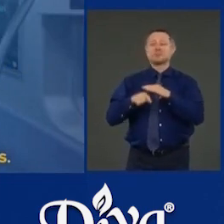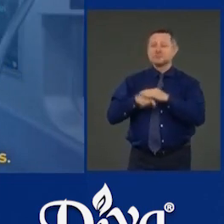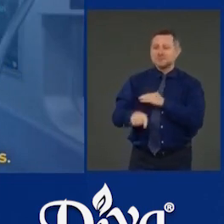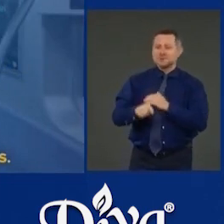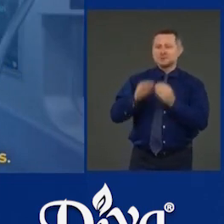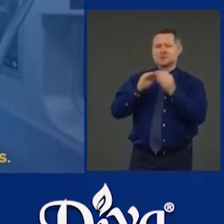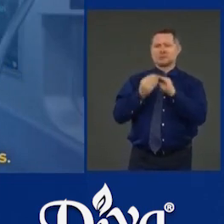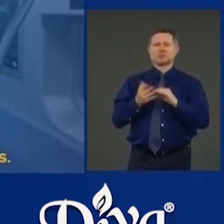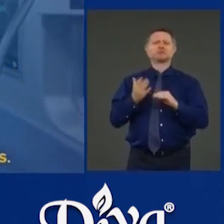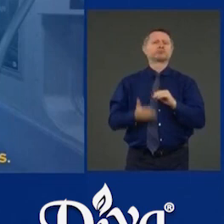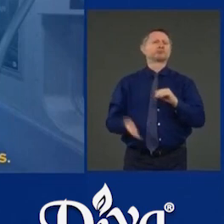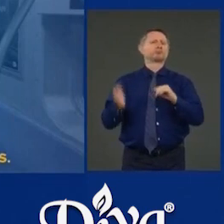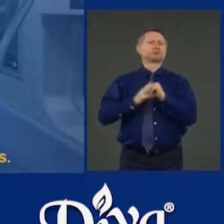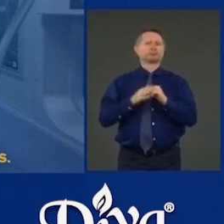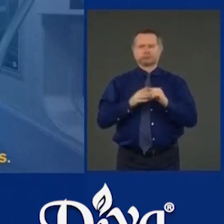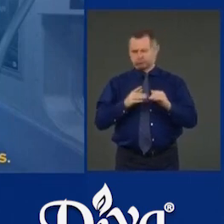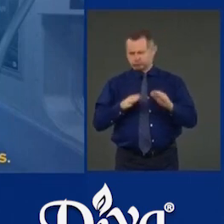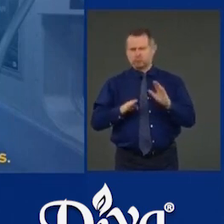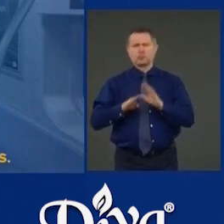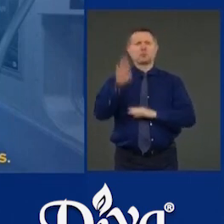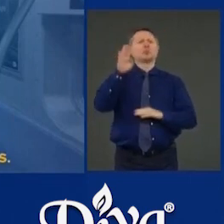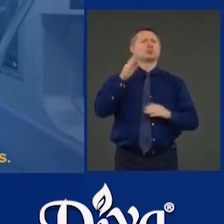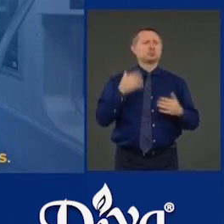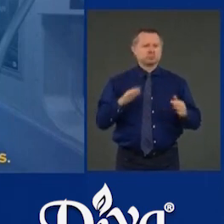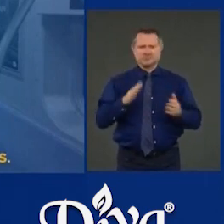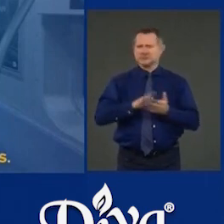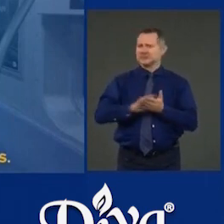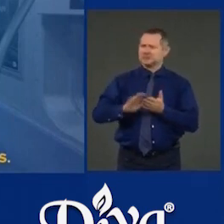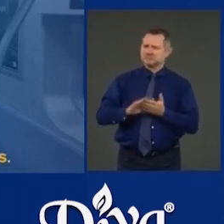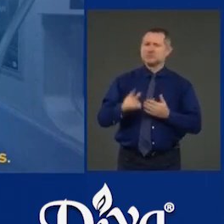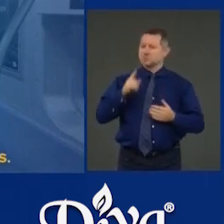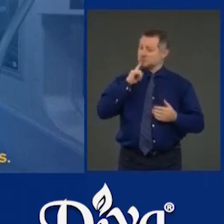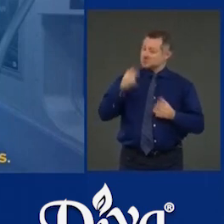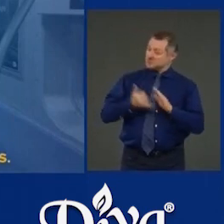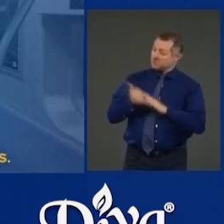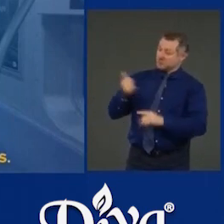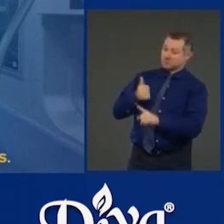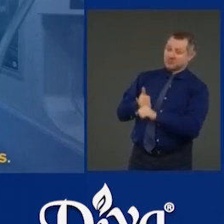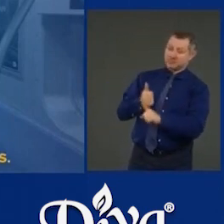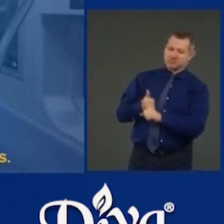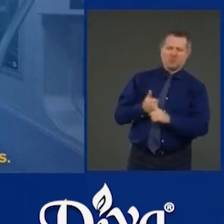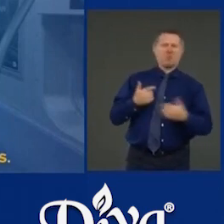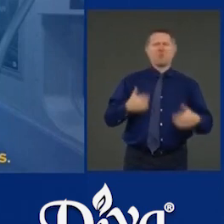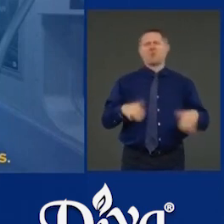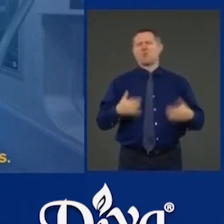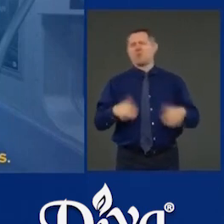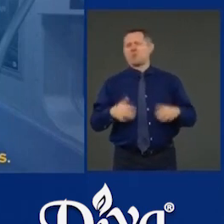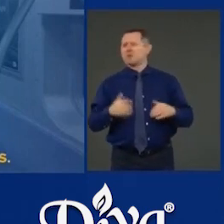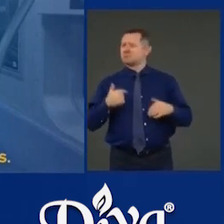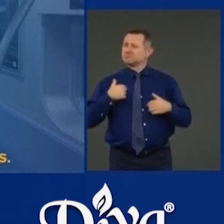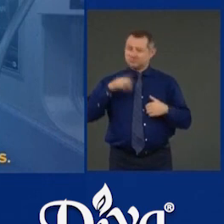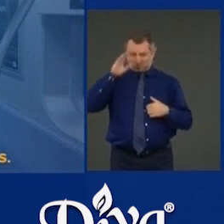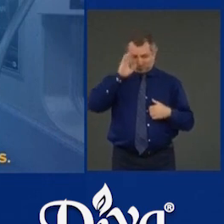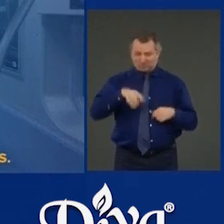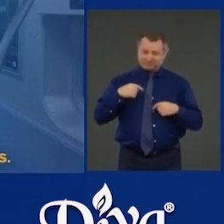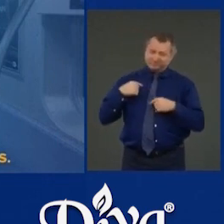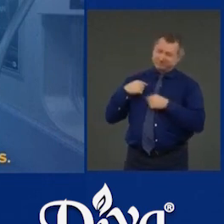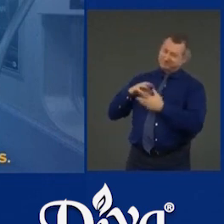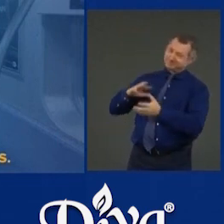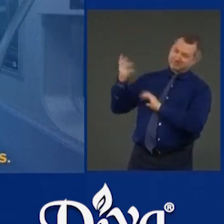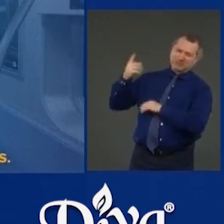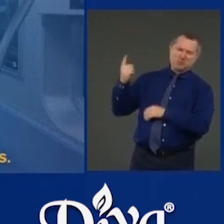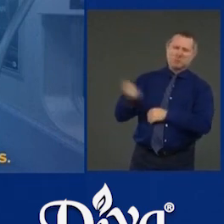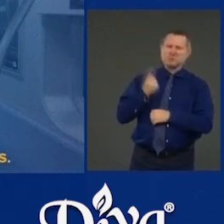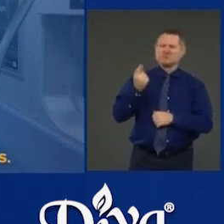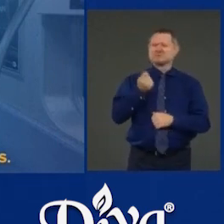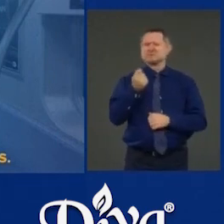started. The MTA subway system, you know, there can be a silver lining in the middle of a storm. The